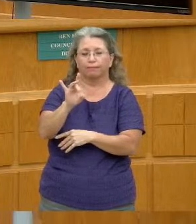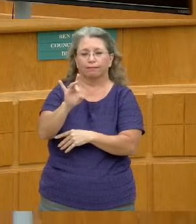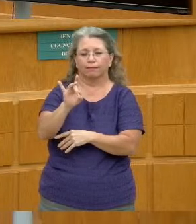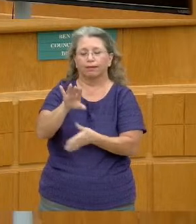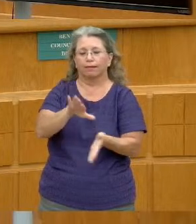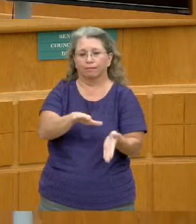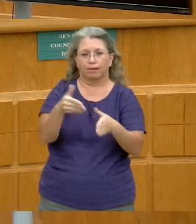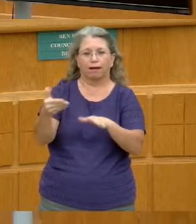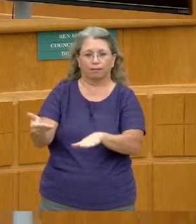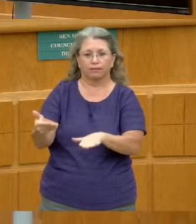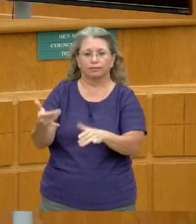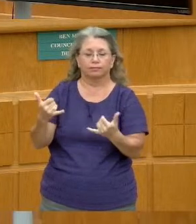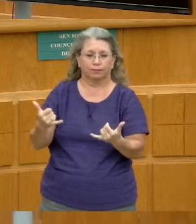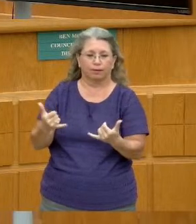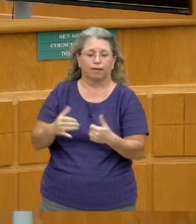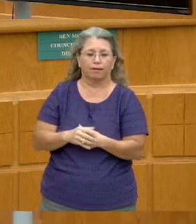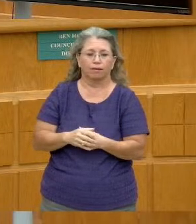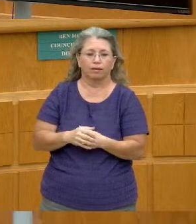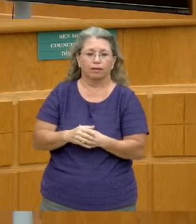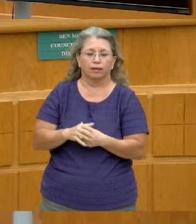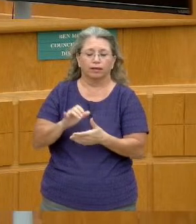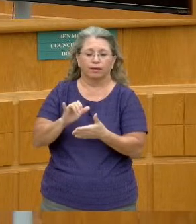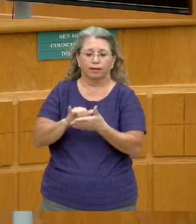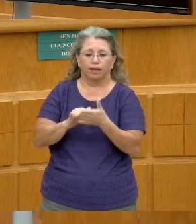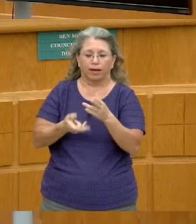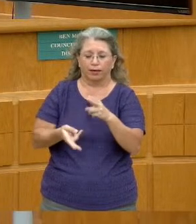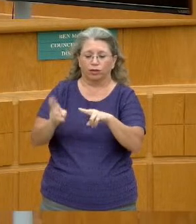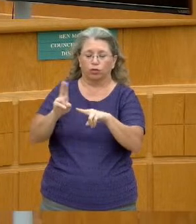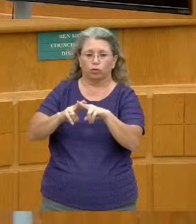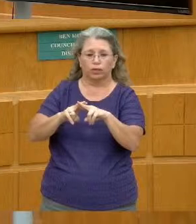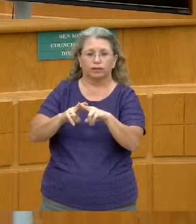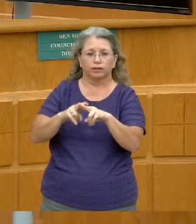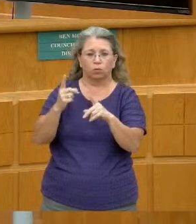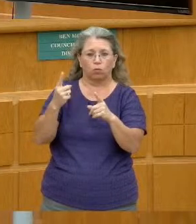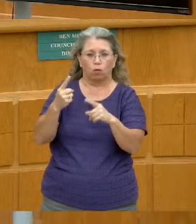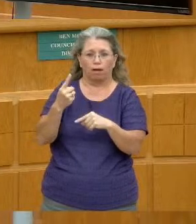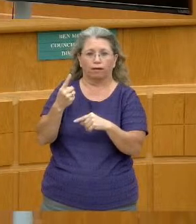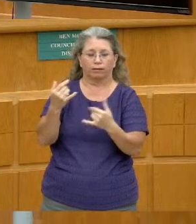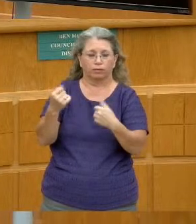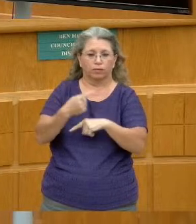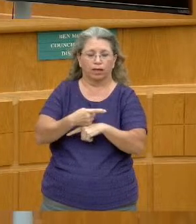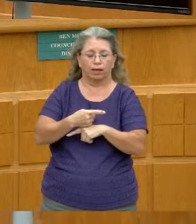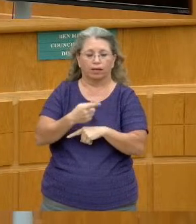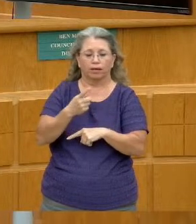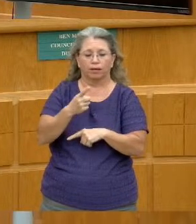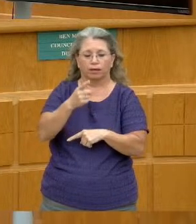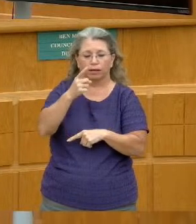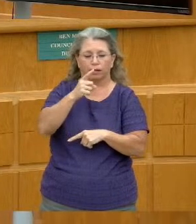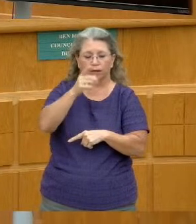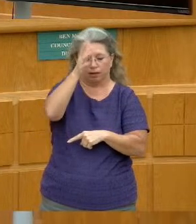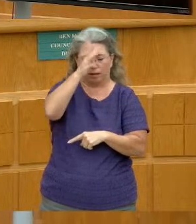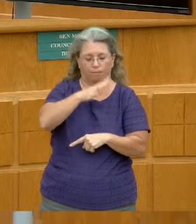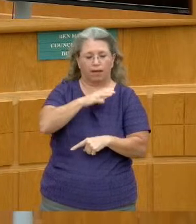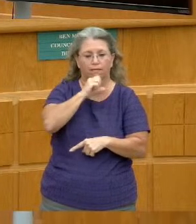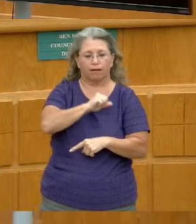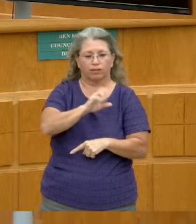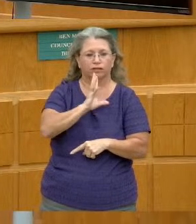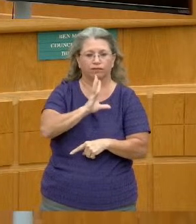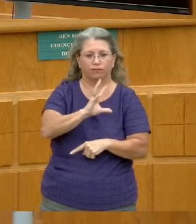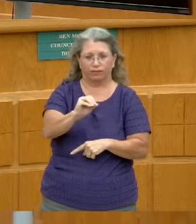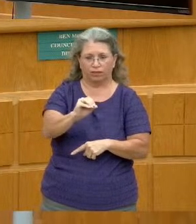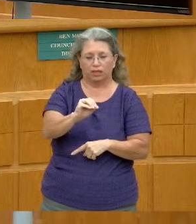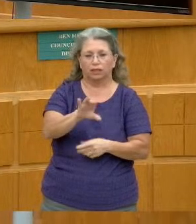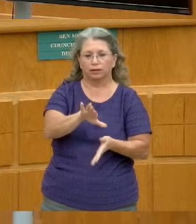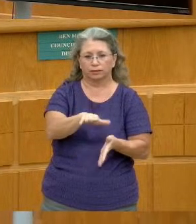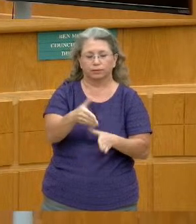deaths, and that grew by 1 from last night. We had a death of a 50-year-old man that did have, in the